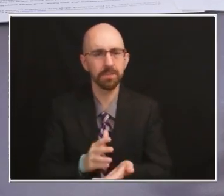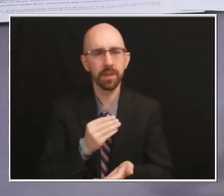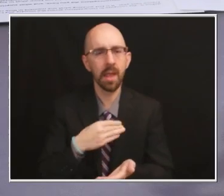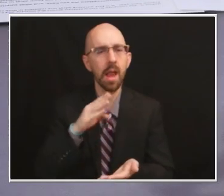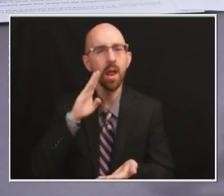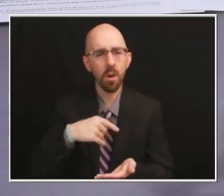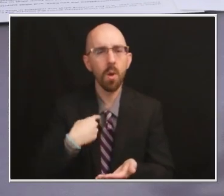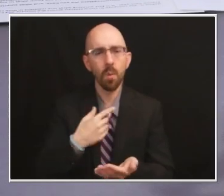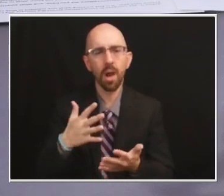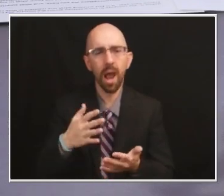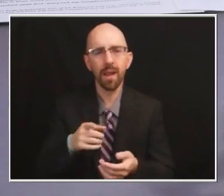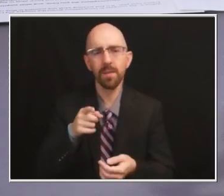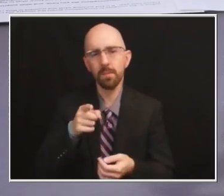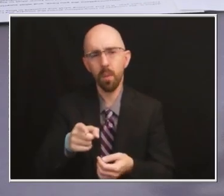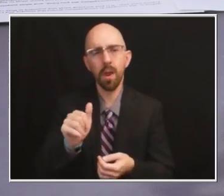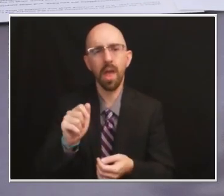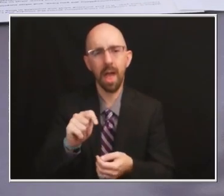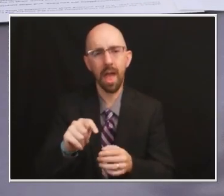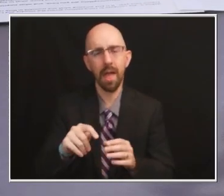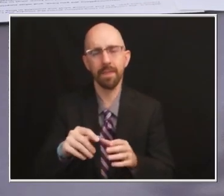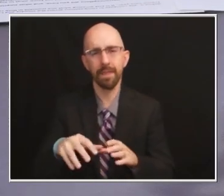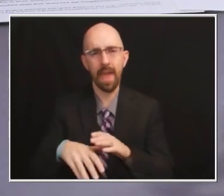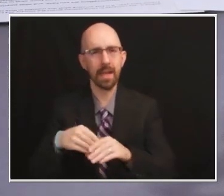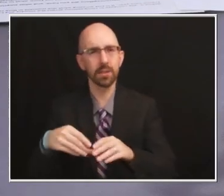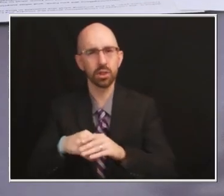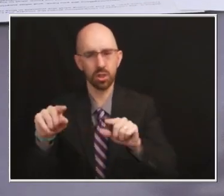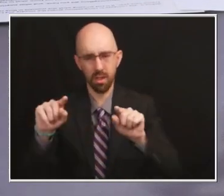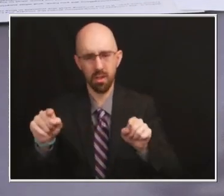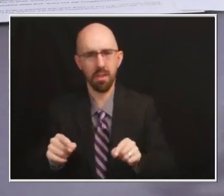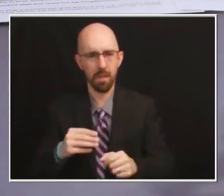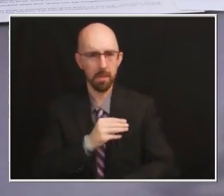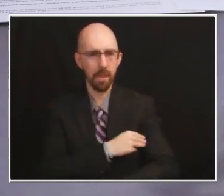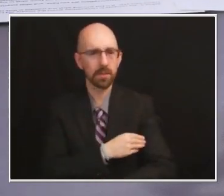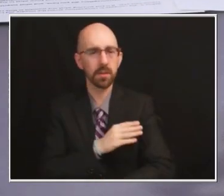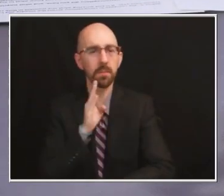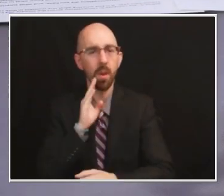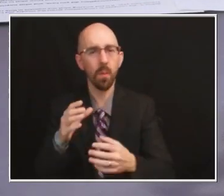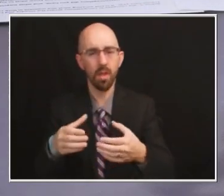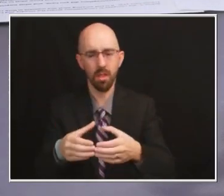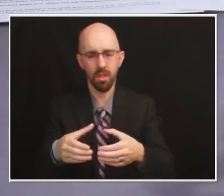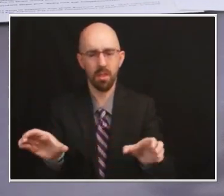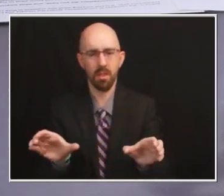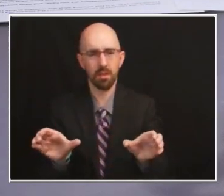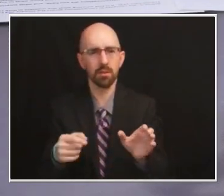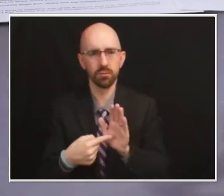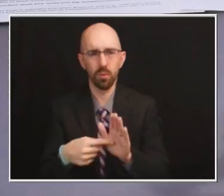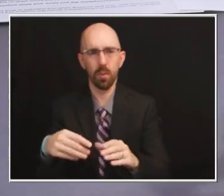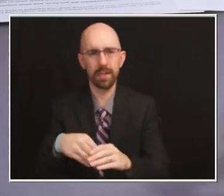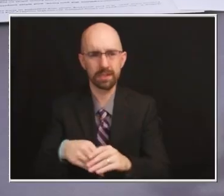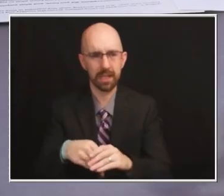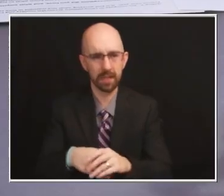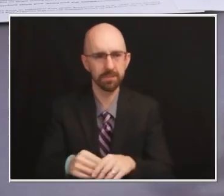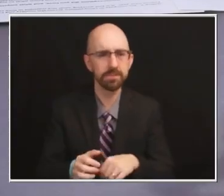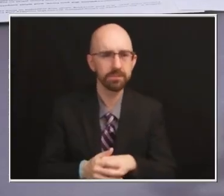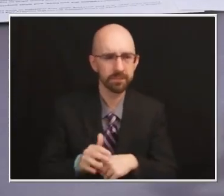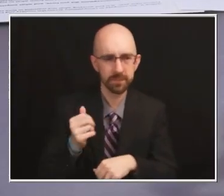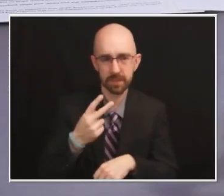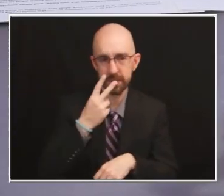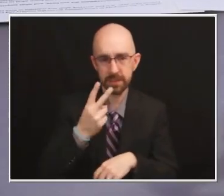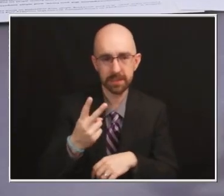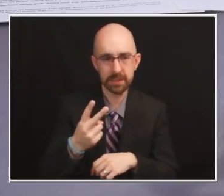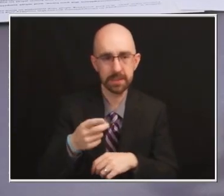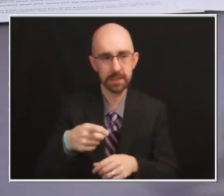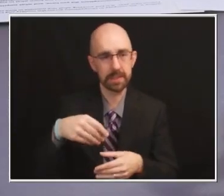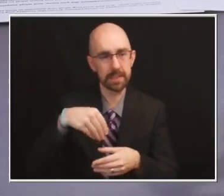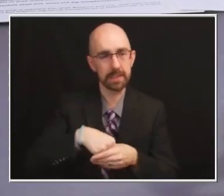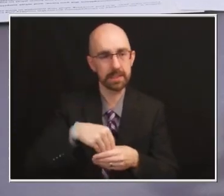of pointing at these external muscles here, but I am going to break this apart real quick. You can see on the